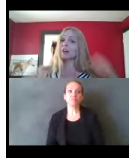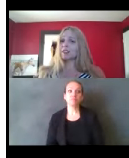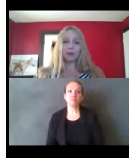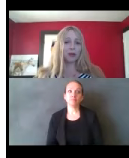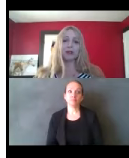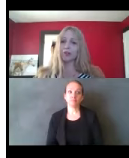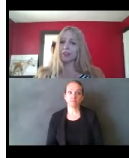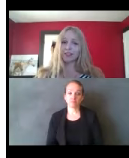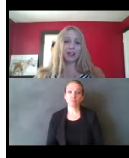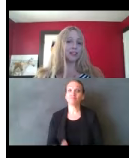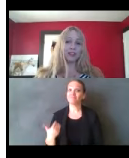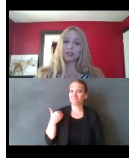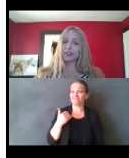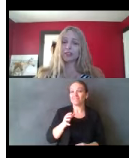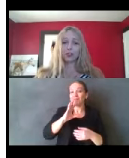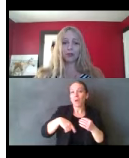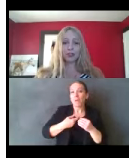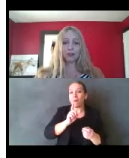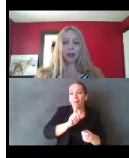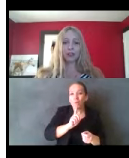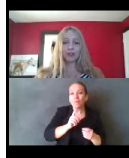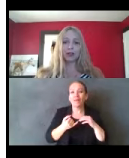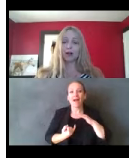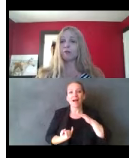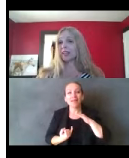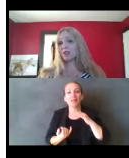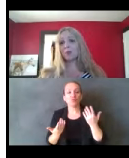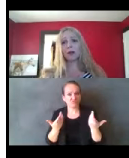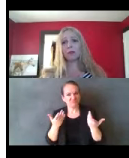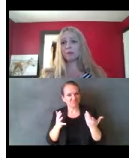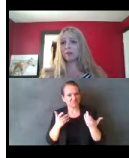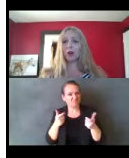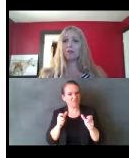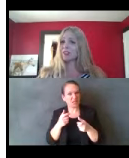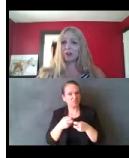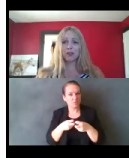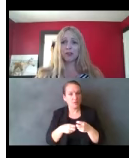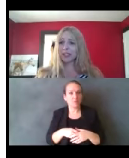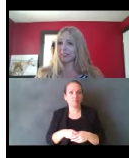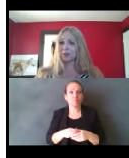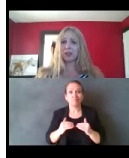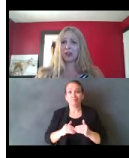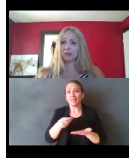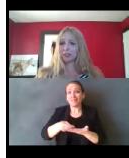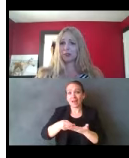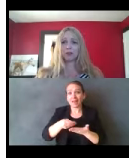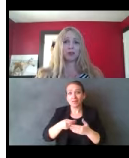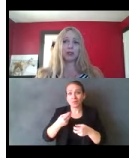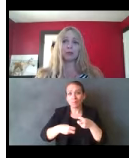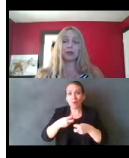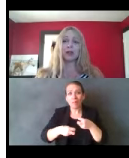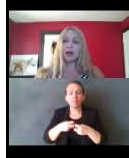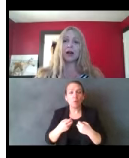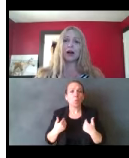We talked a little bit about loneliness and isolation. That's a huge risk factor. Financial problems. COVID's also leading to a lot of concerns